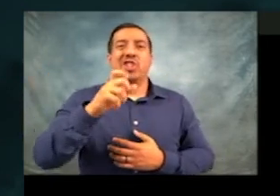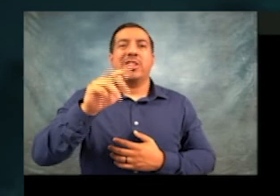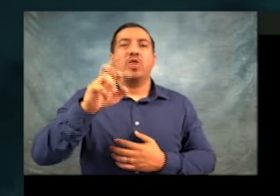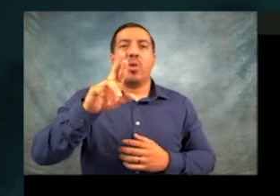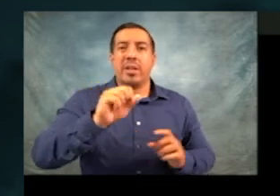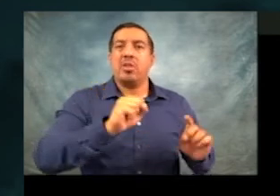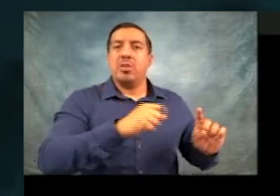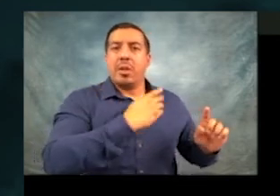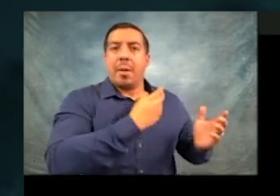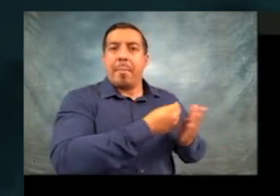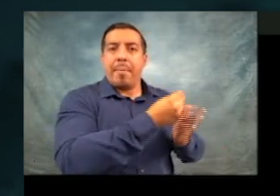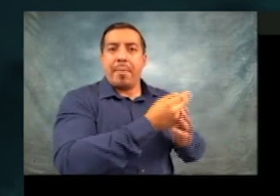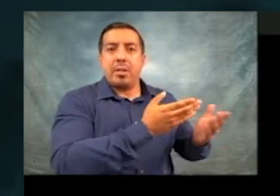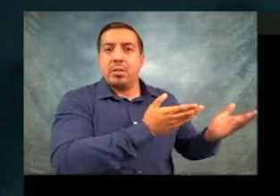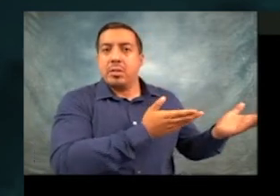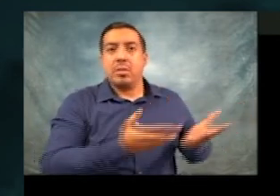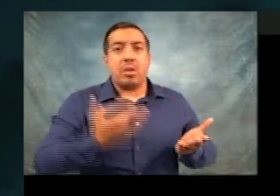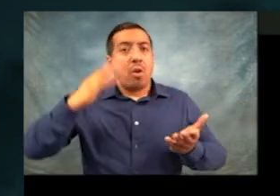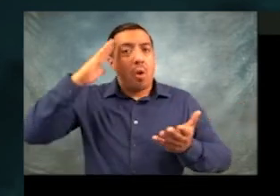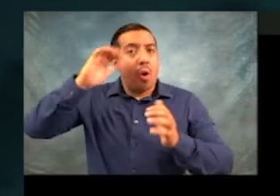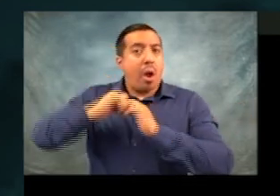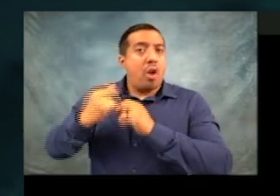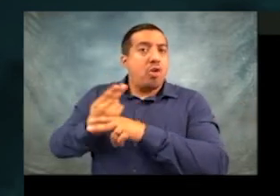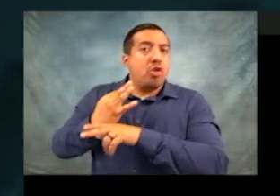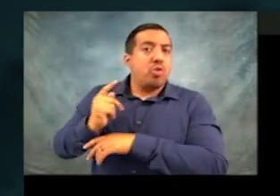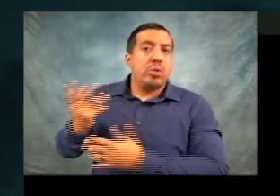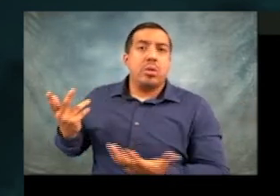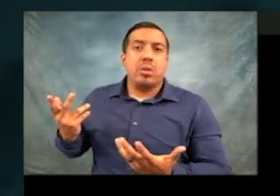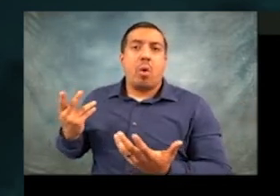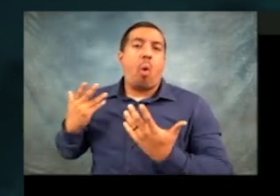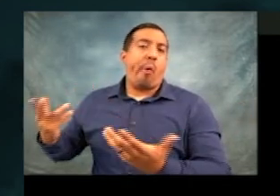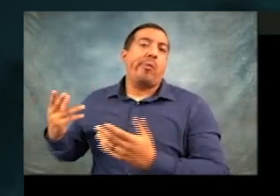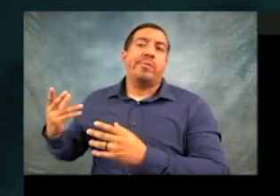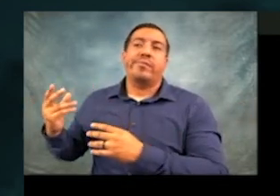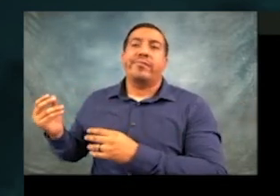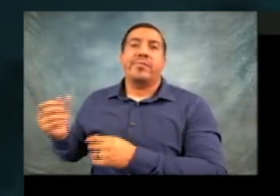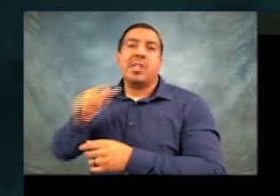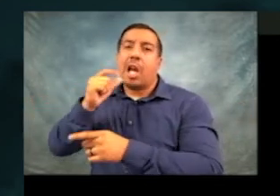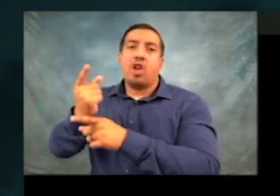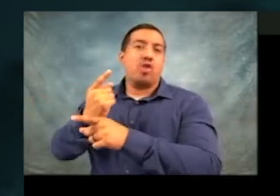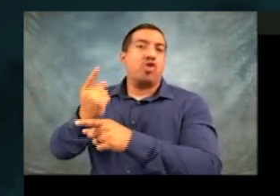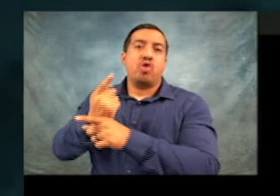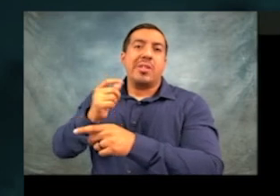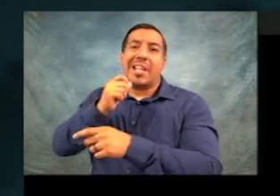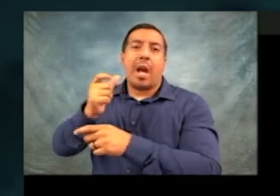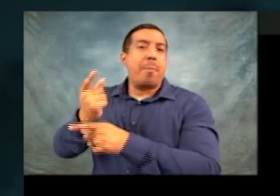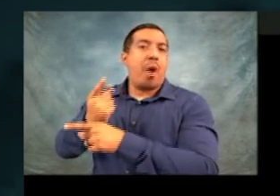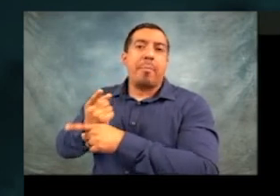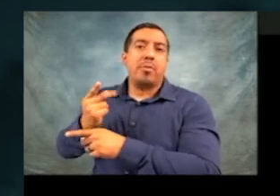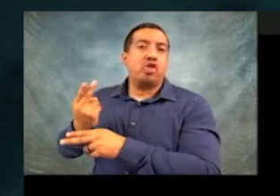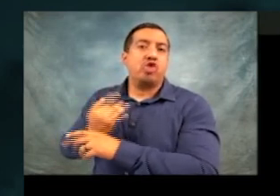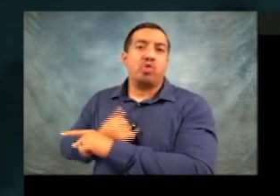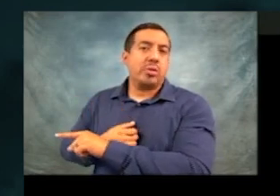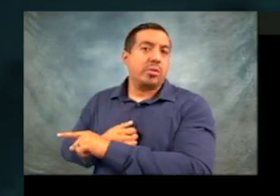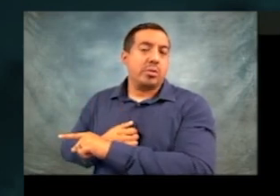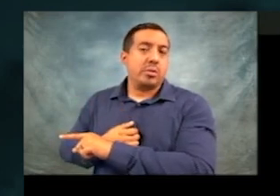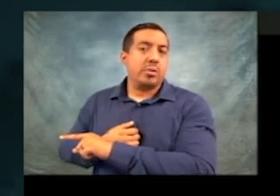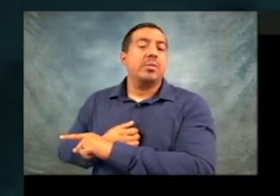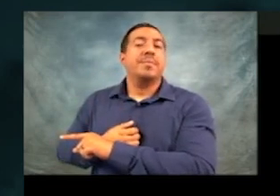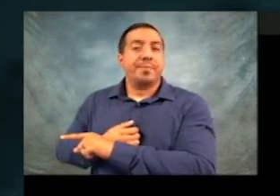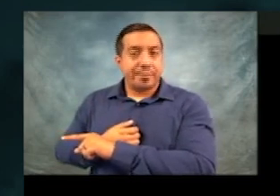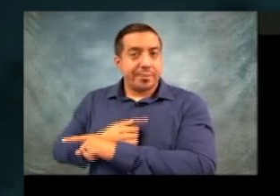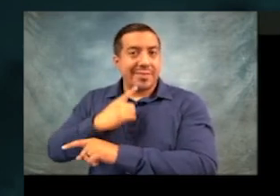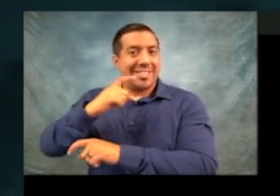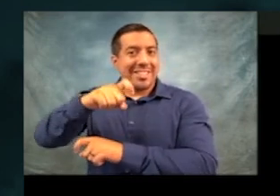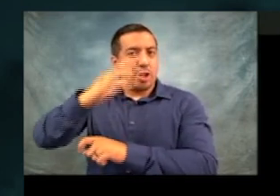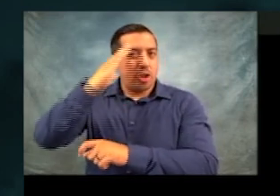many people just simply don't know how to use them or just using them improperly. So generator safety is